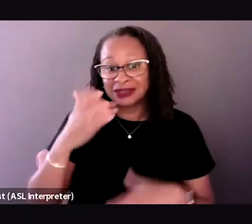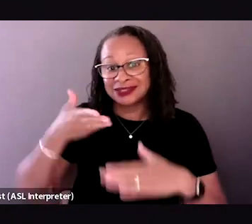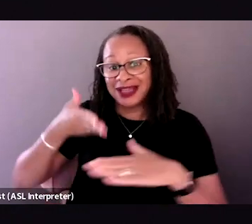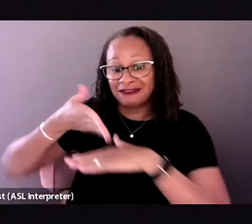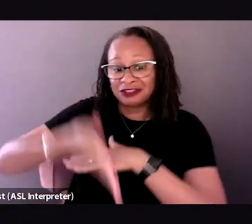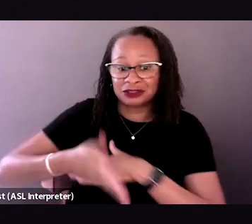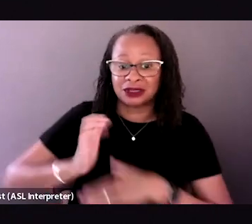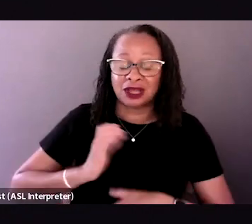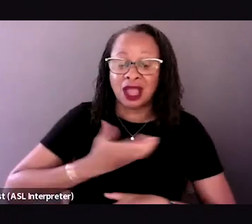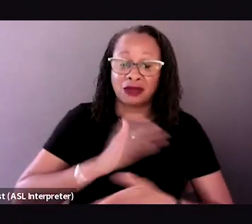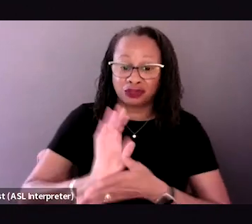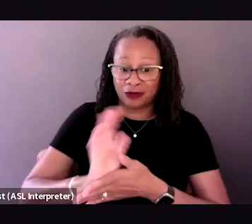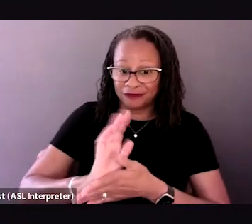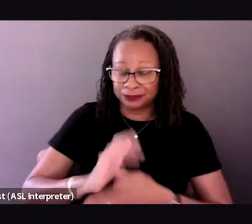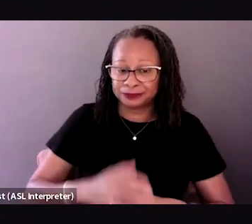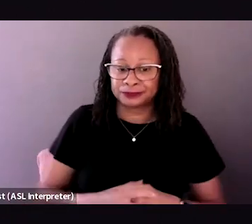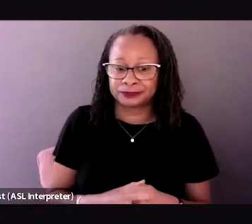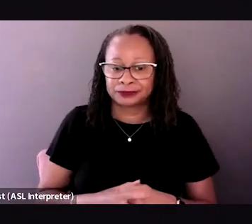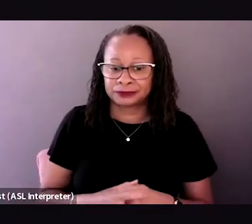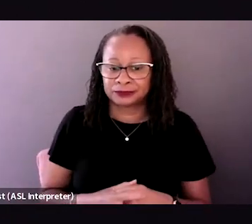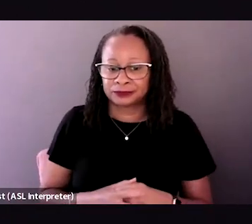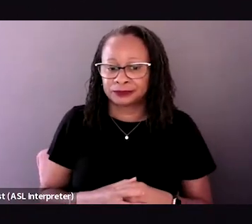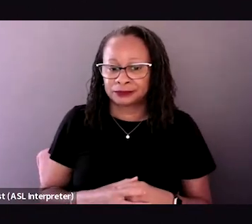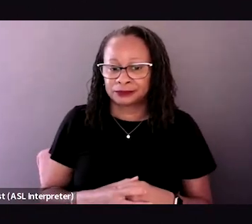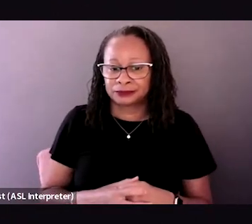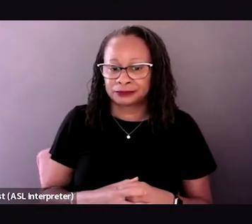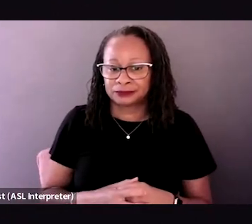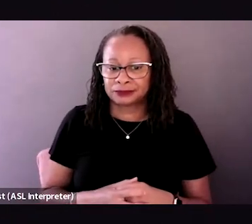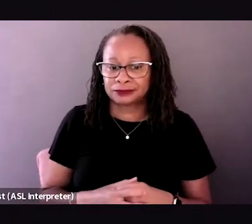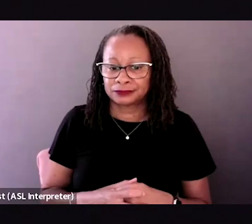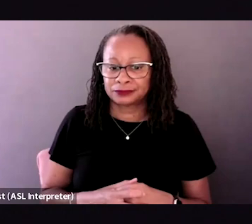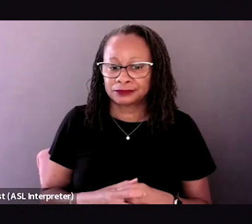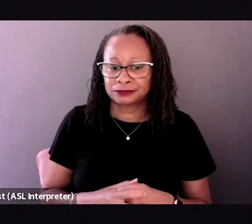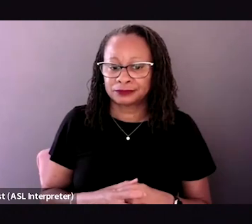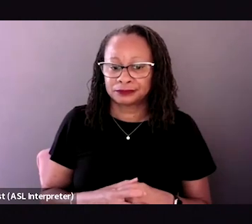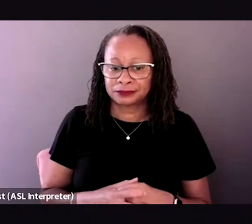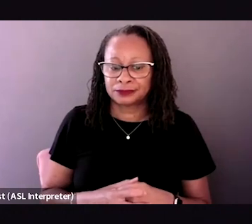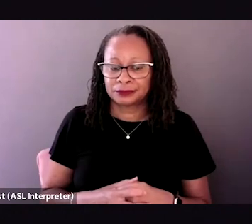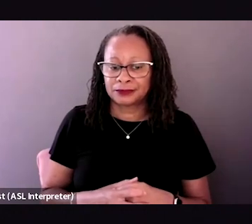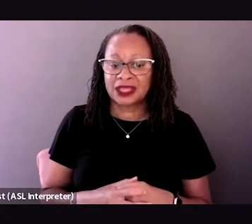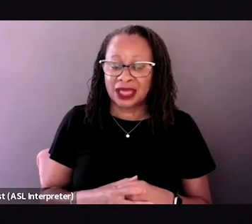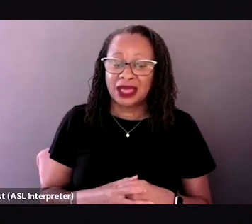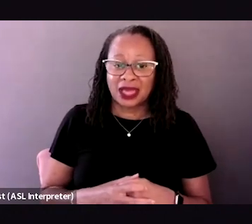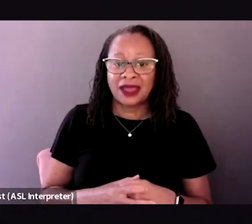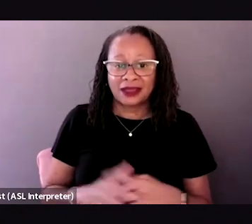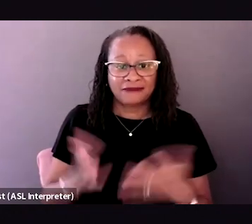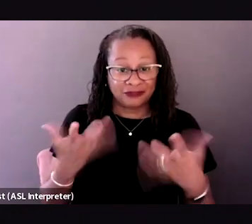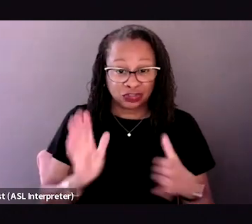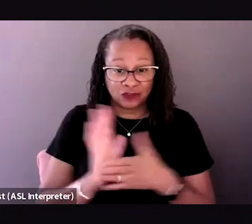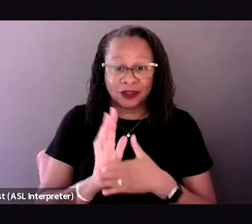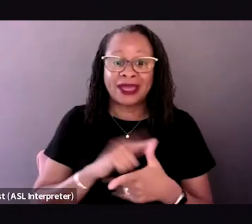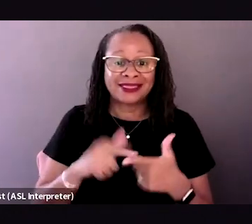because after our film, they have few more terrible battle,